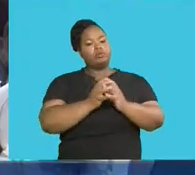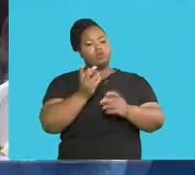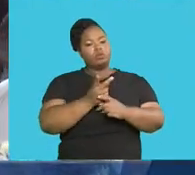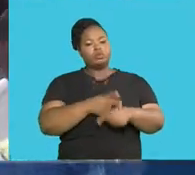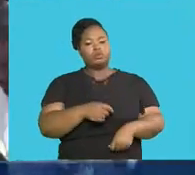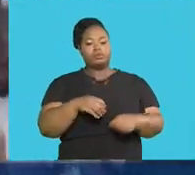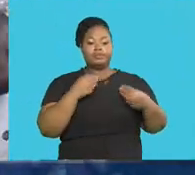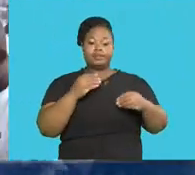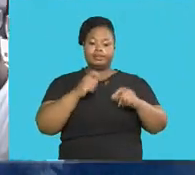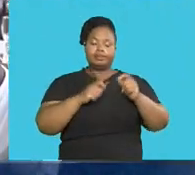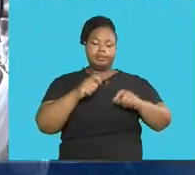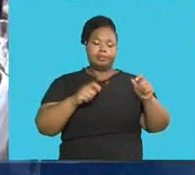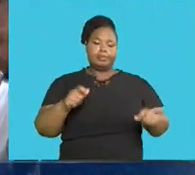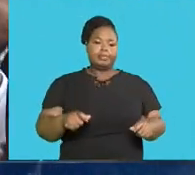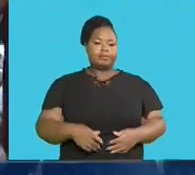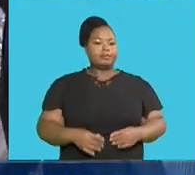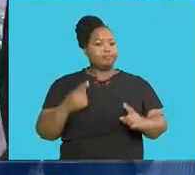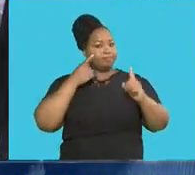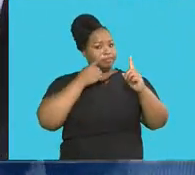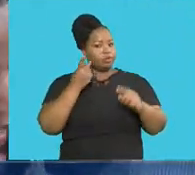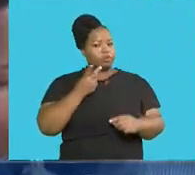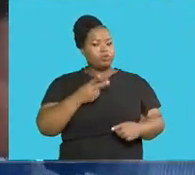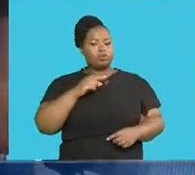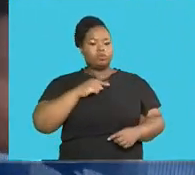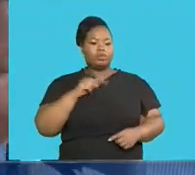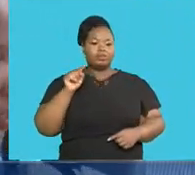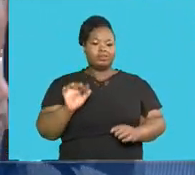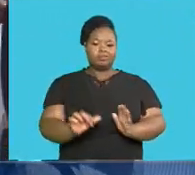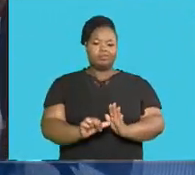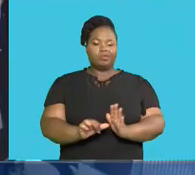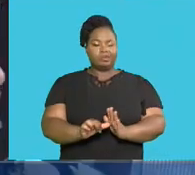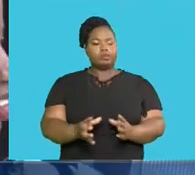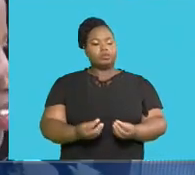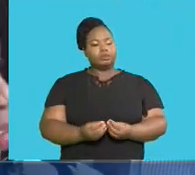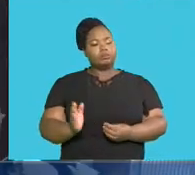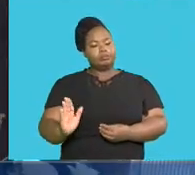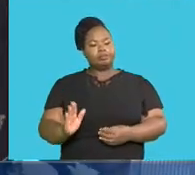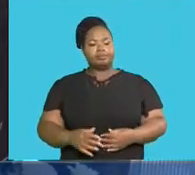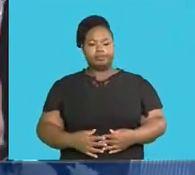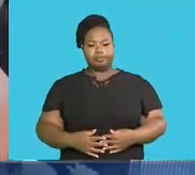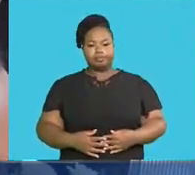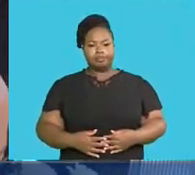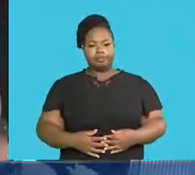phakathi kwabasomashishini, nto leyo iyenye kwizinto ezibalulekileyo kweli candelo.